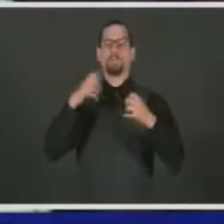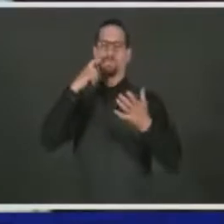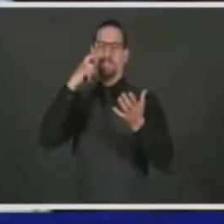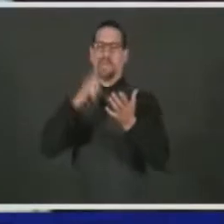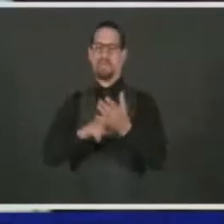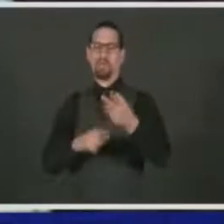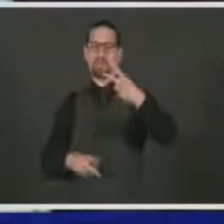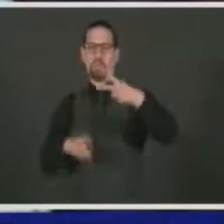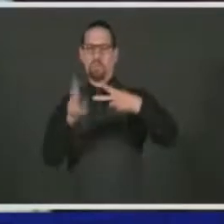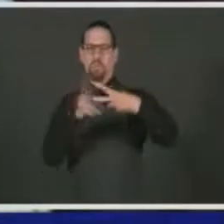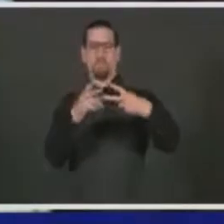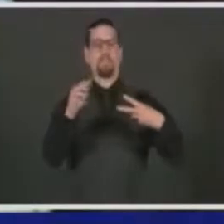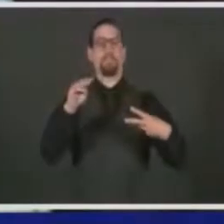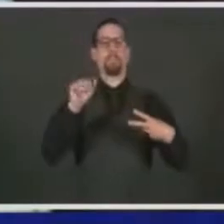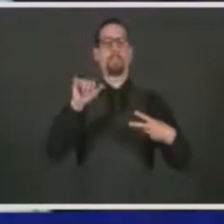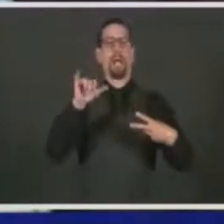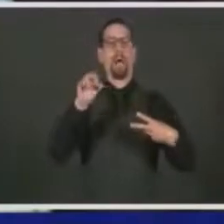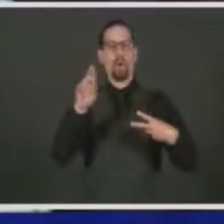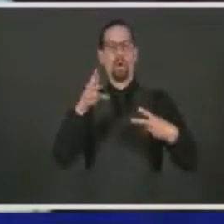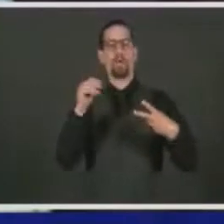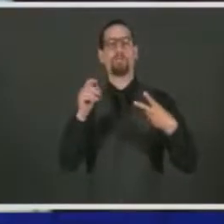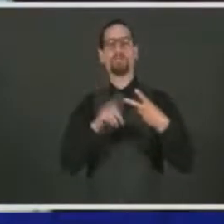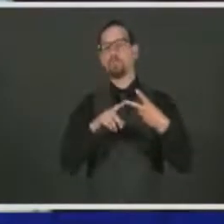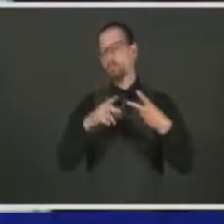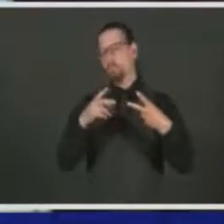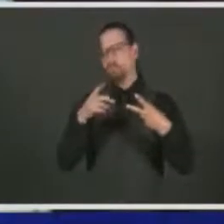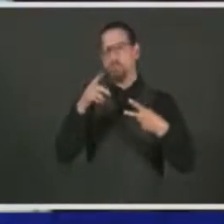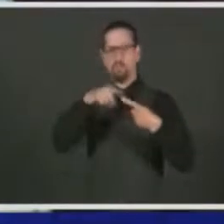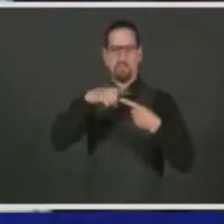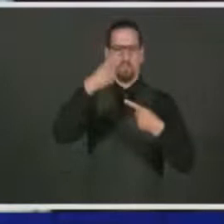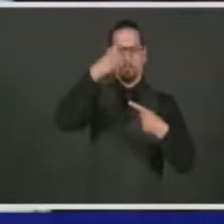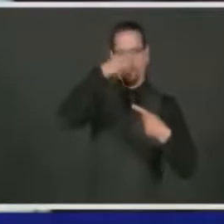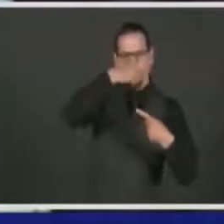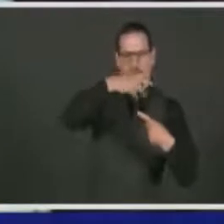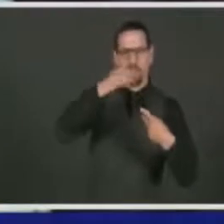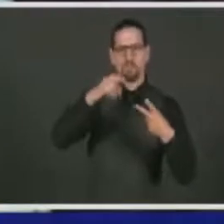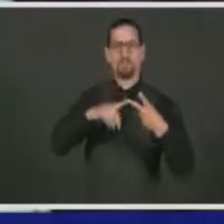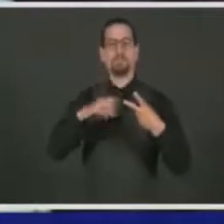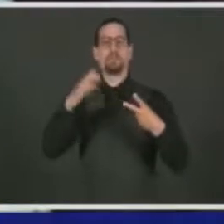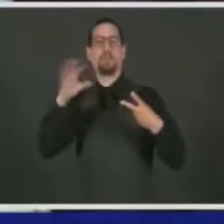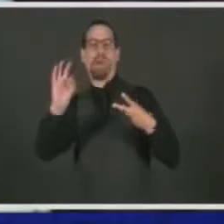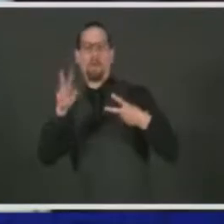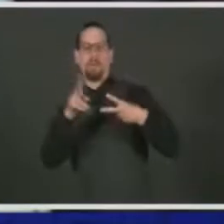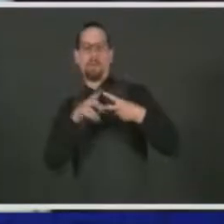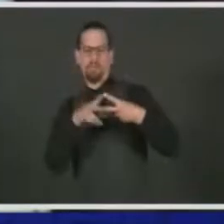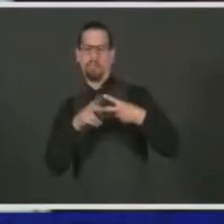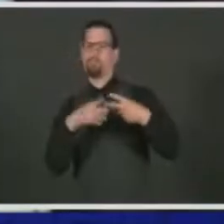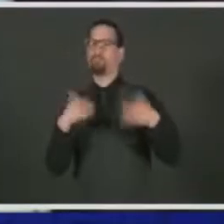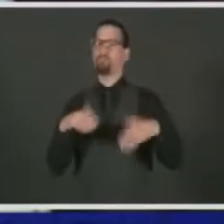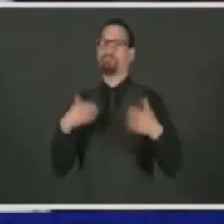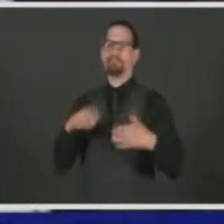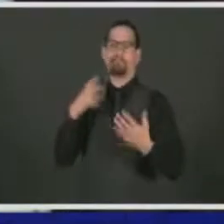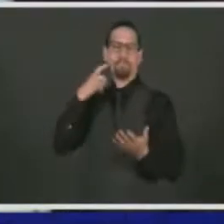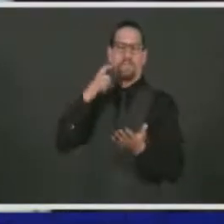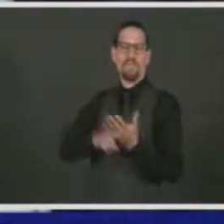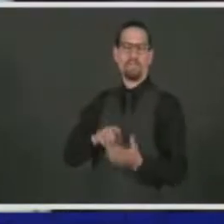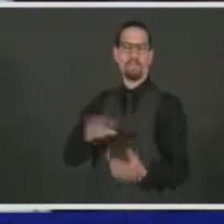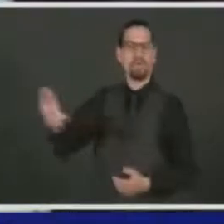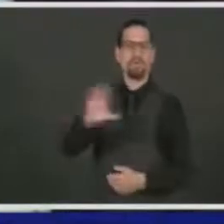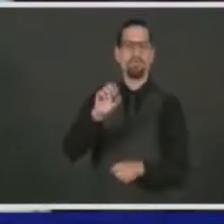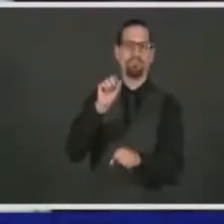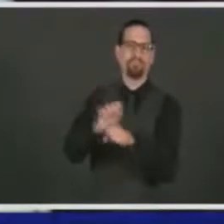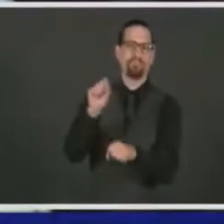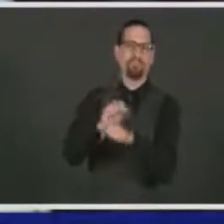Falls, along with their teams, for their tremendous work. We recognize that